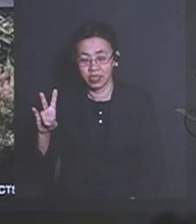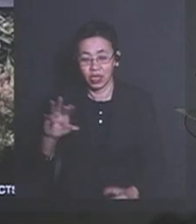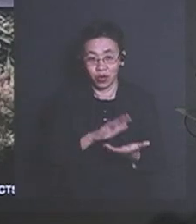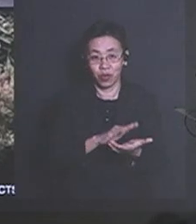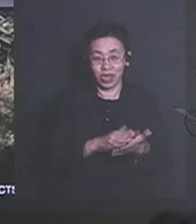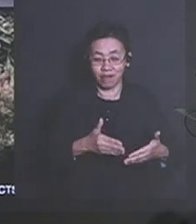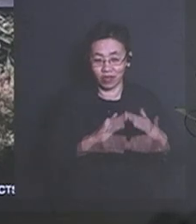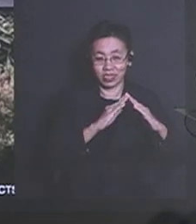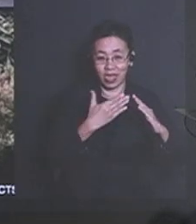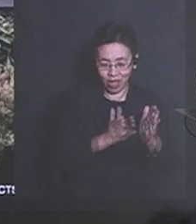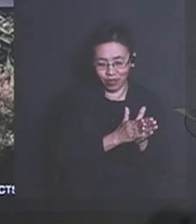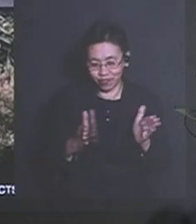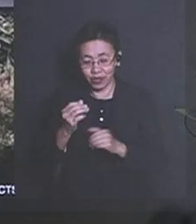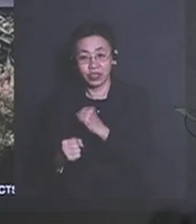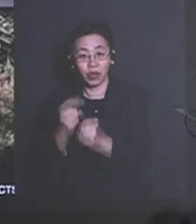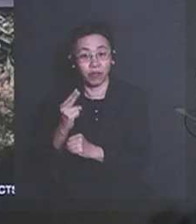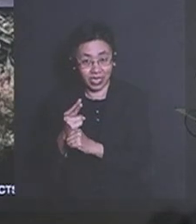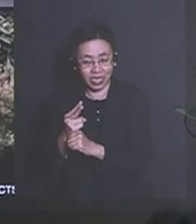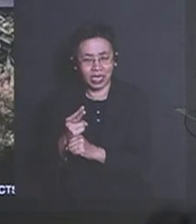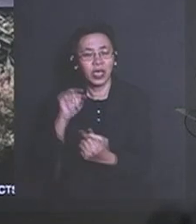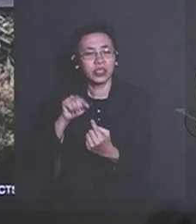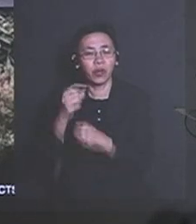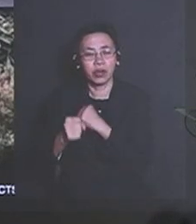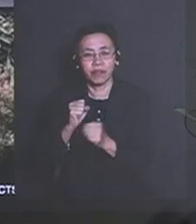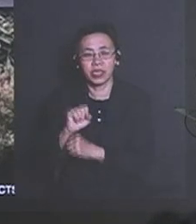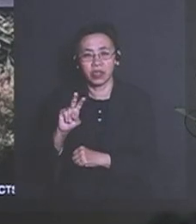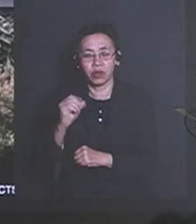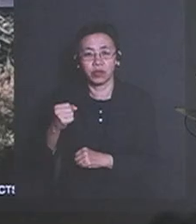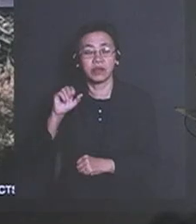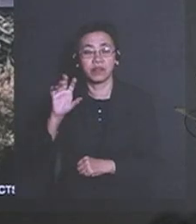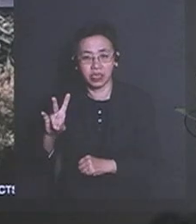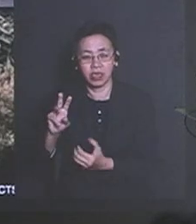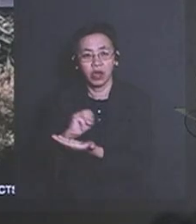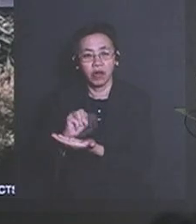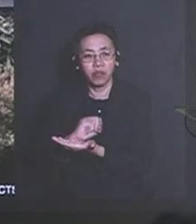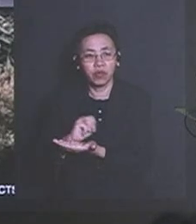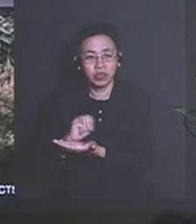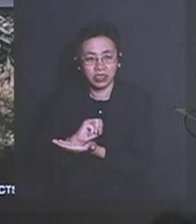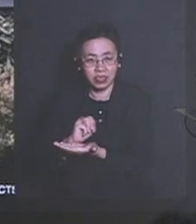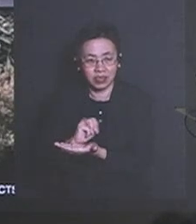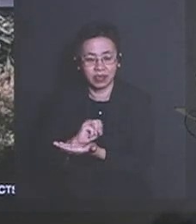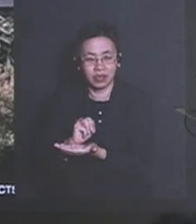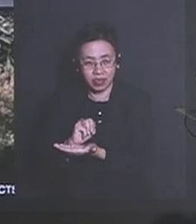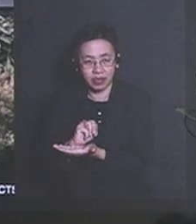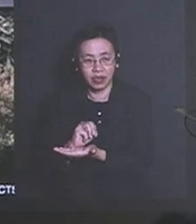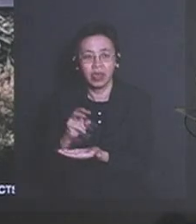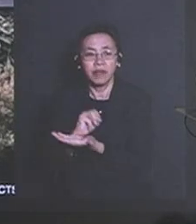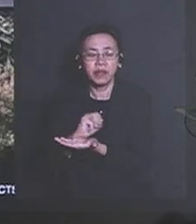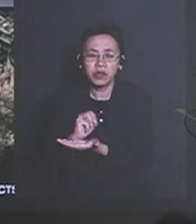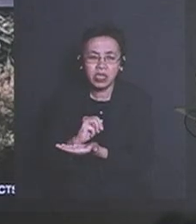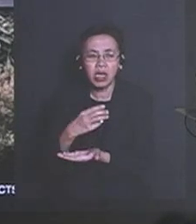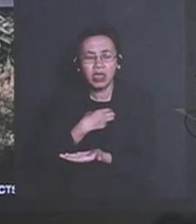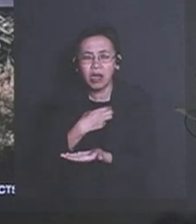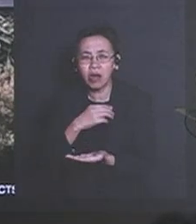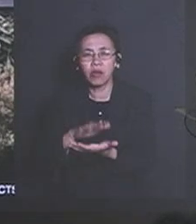we had been contacted by a foundation named the Build Foundation, who want to use our first school as a prototype to